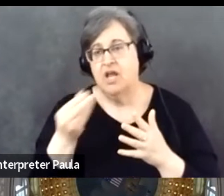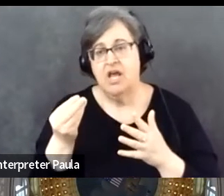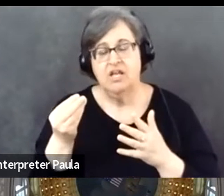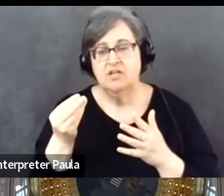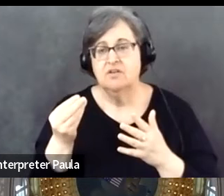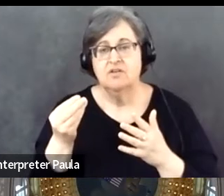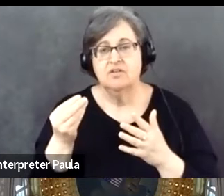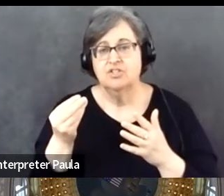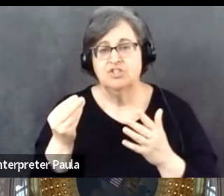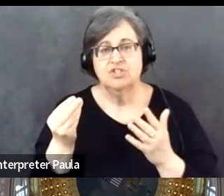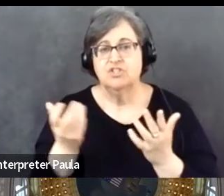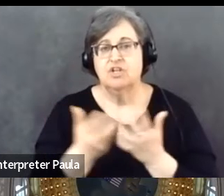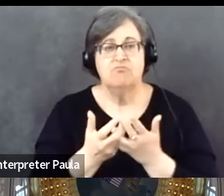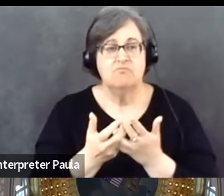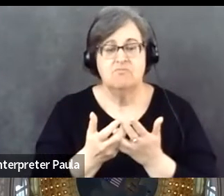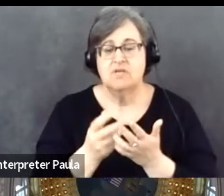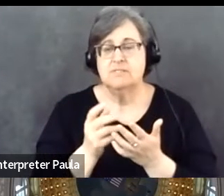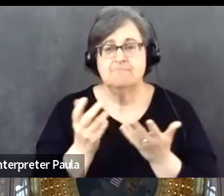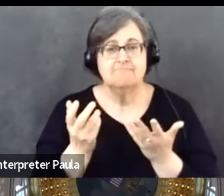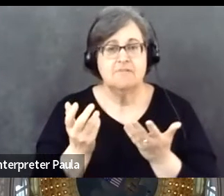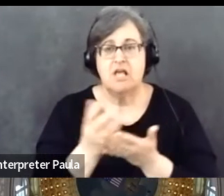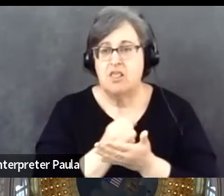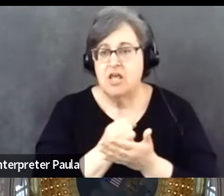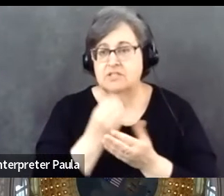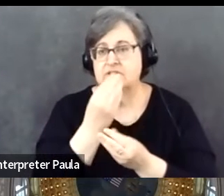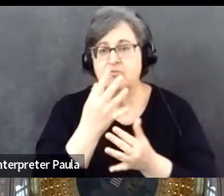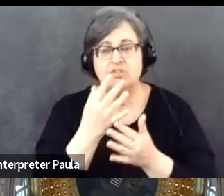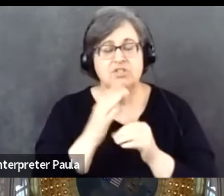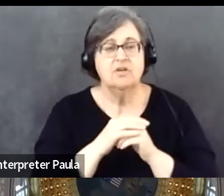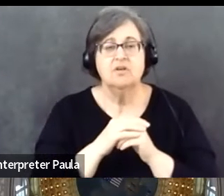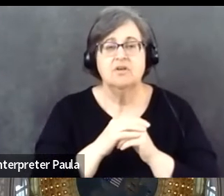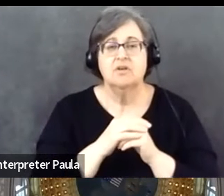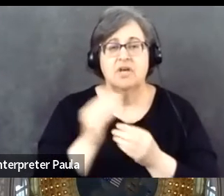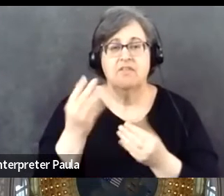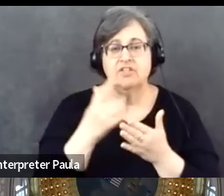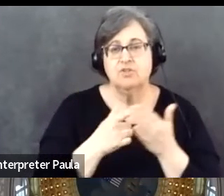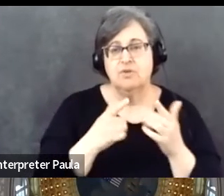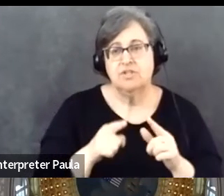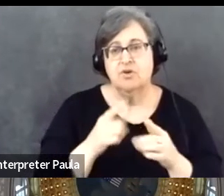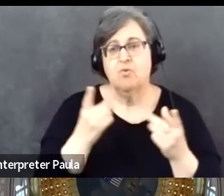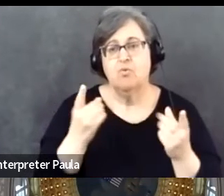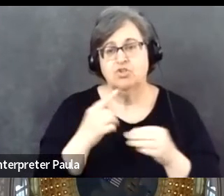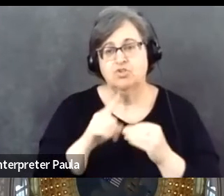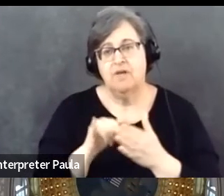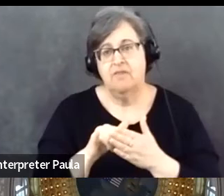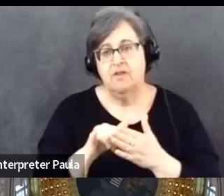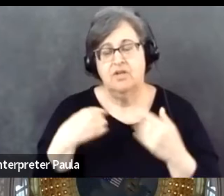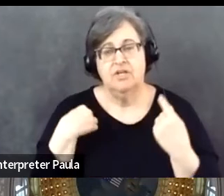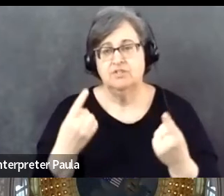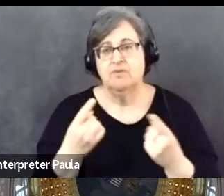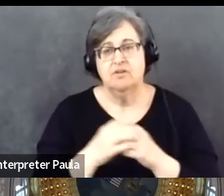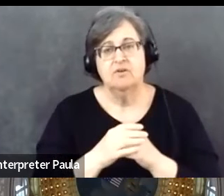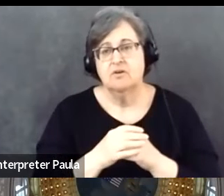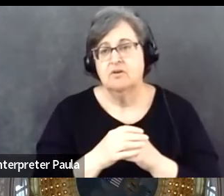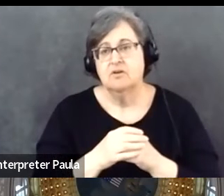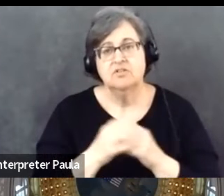that just helps us kind of focus in on and what's happening and what can we do about it. And it's been there's been a